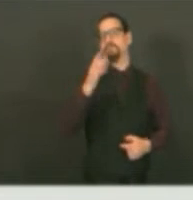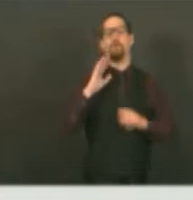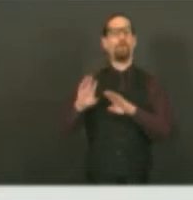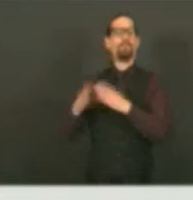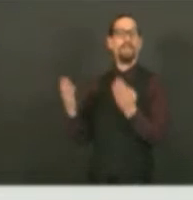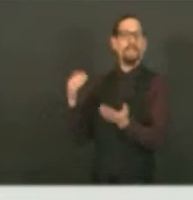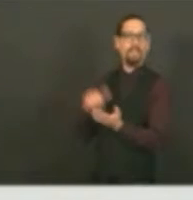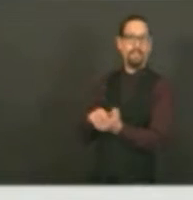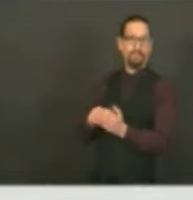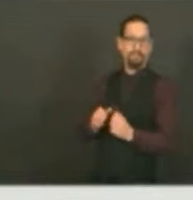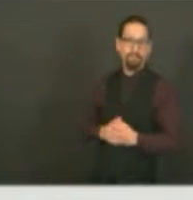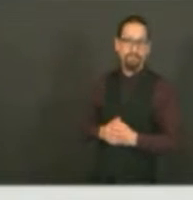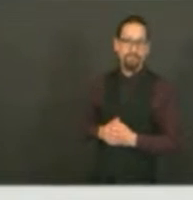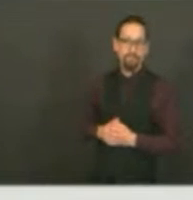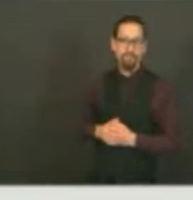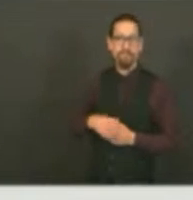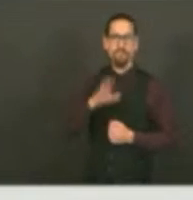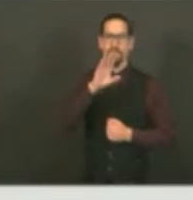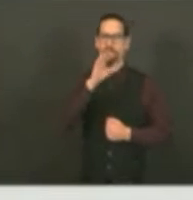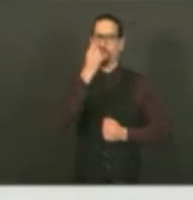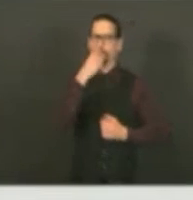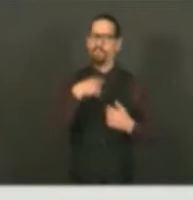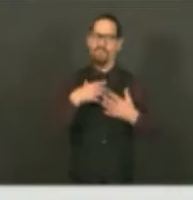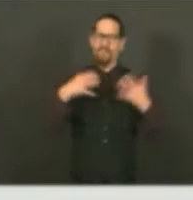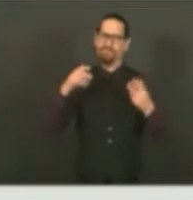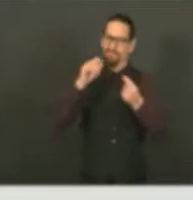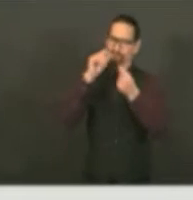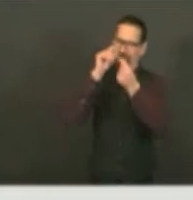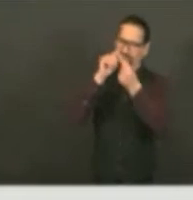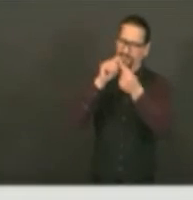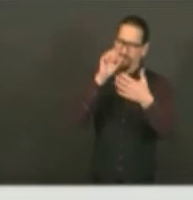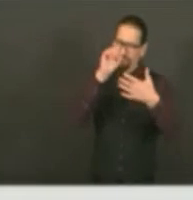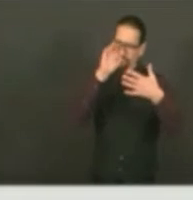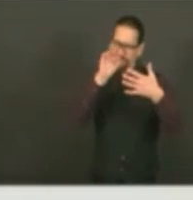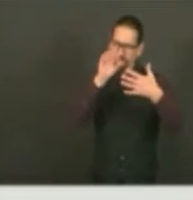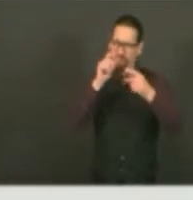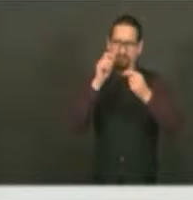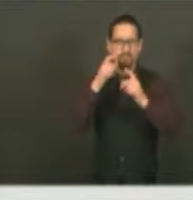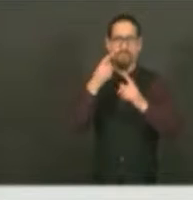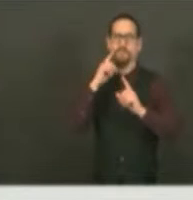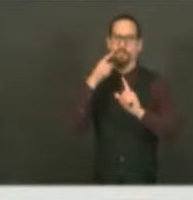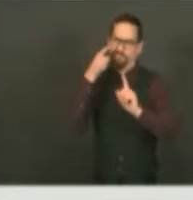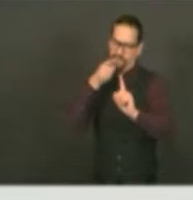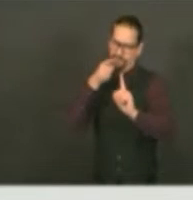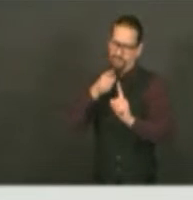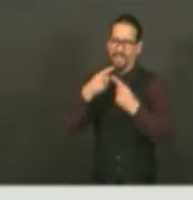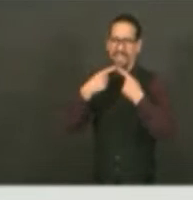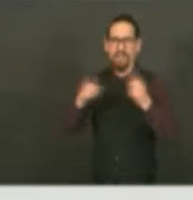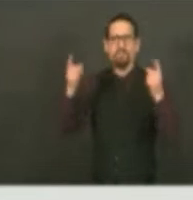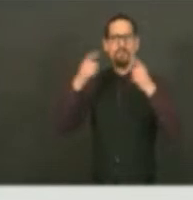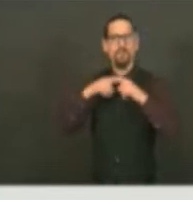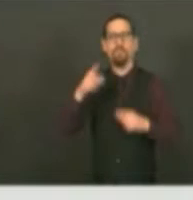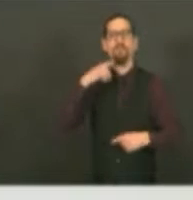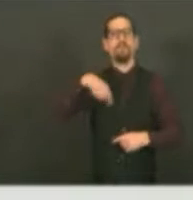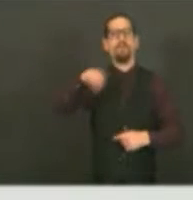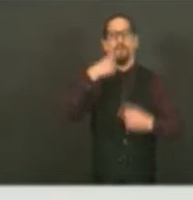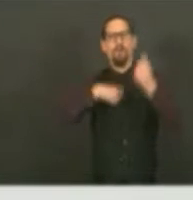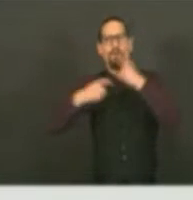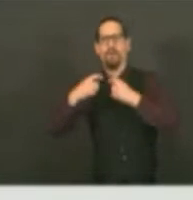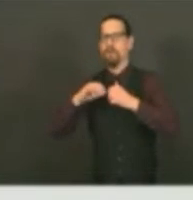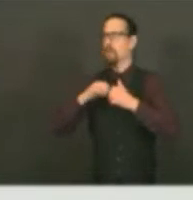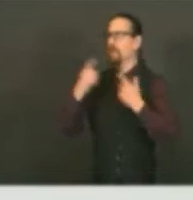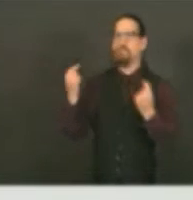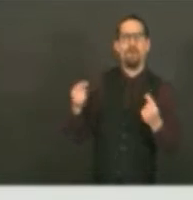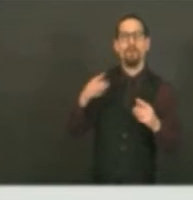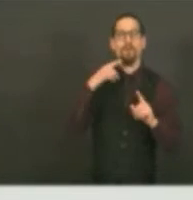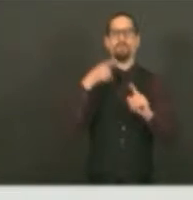There's a lot of detail behind each one of these announcements. I'm sure you have many questions. What about funerals? What about wakes?